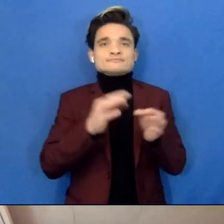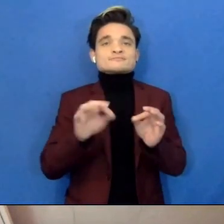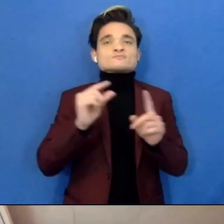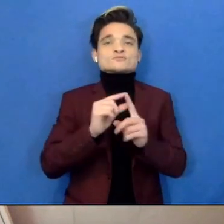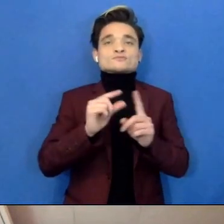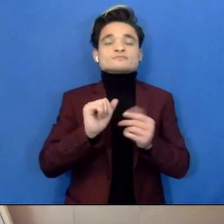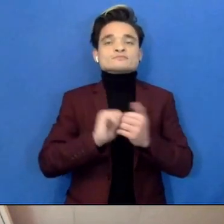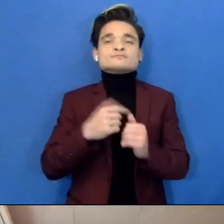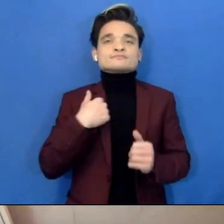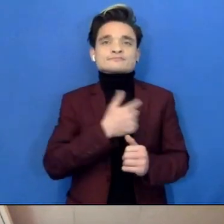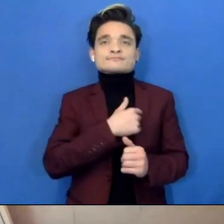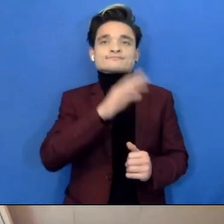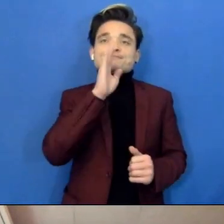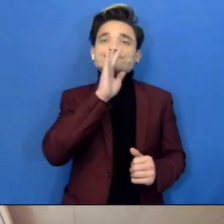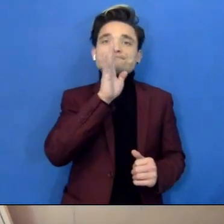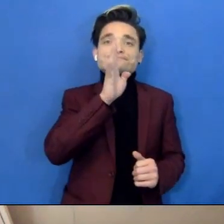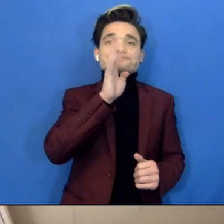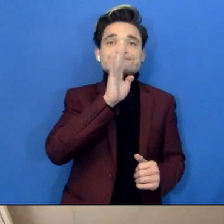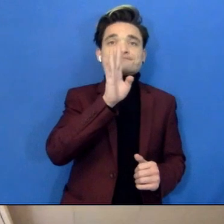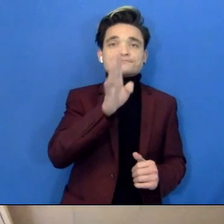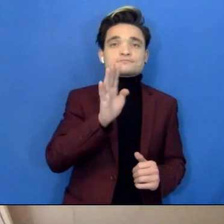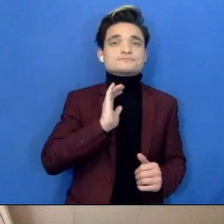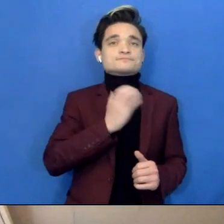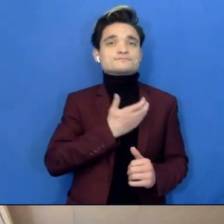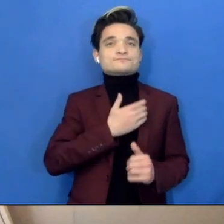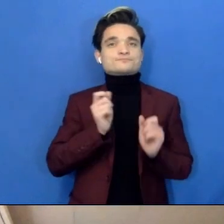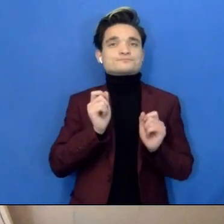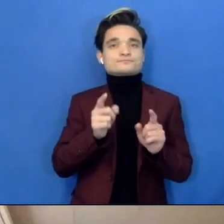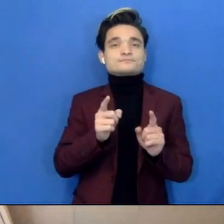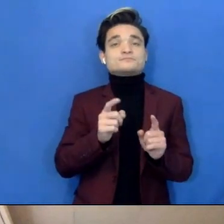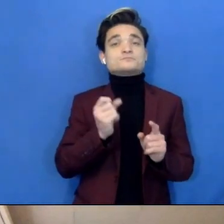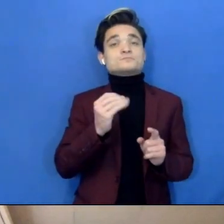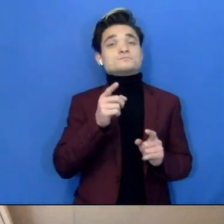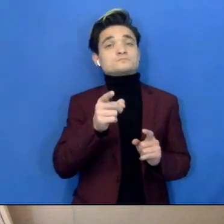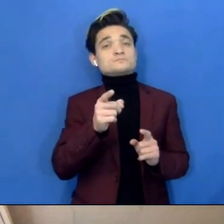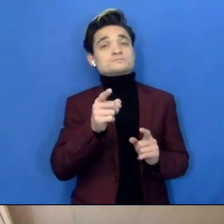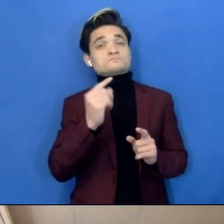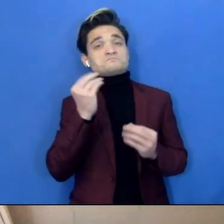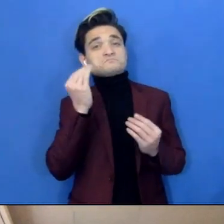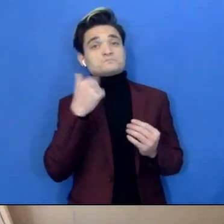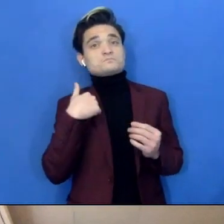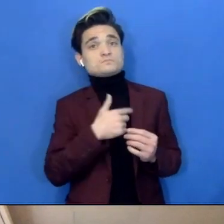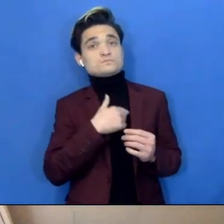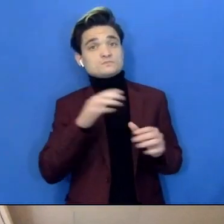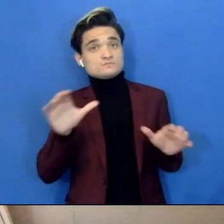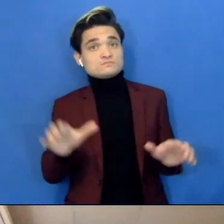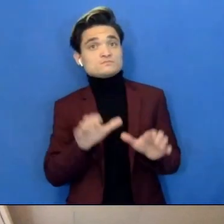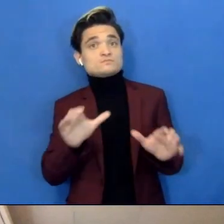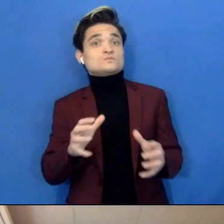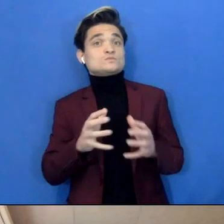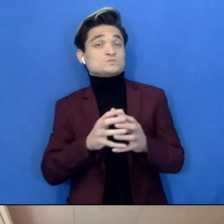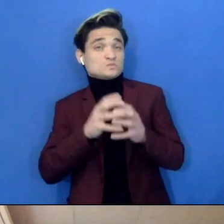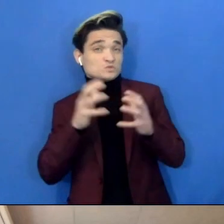Do you think we are doing it too much? Do you think we're doing it right? What are your